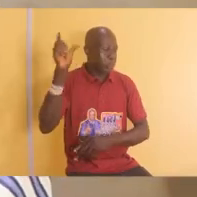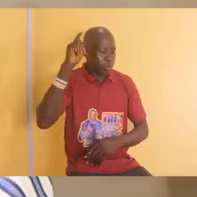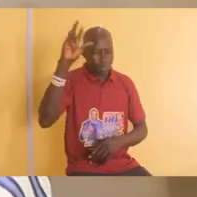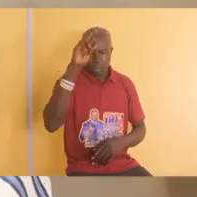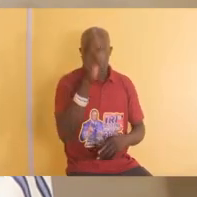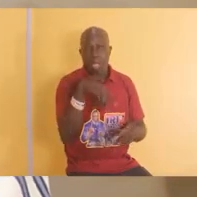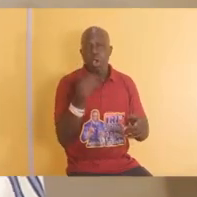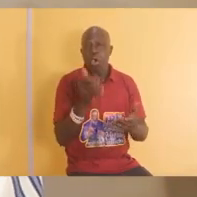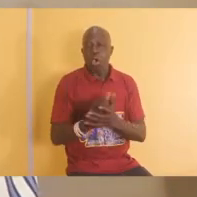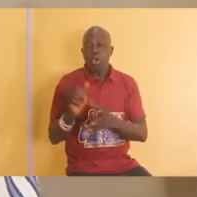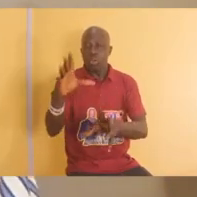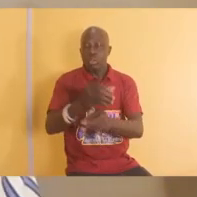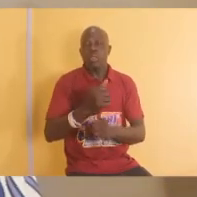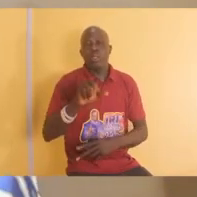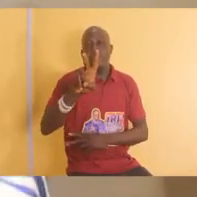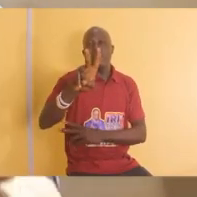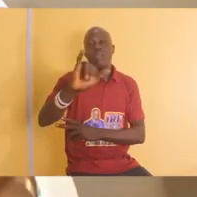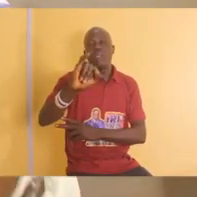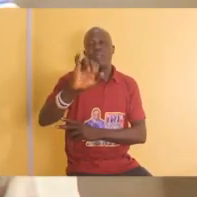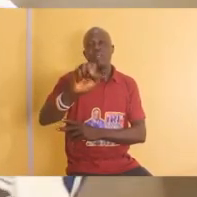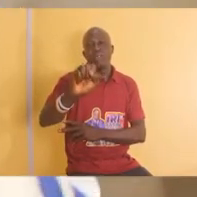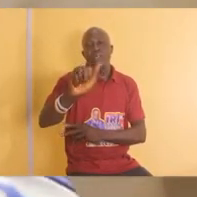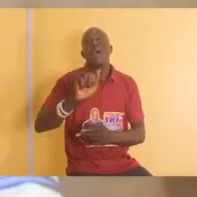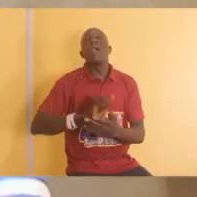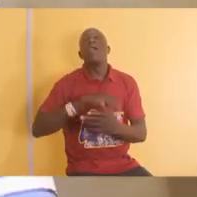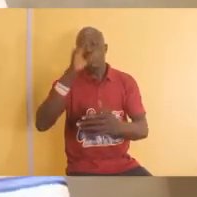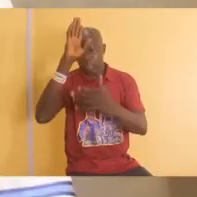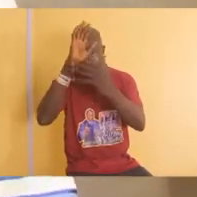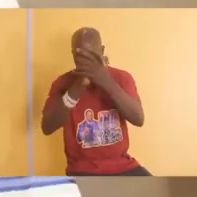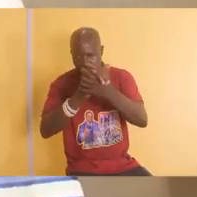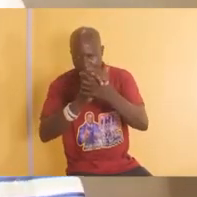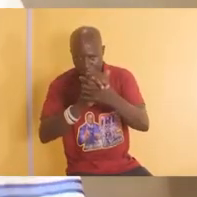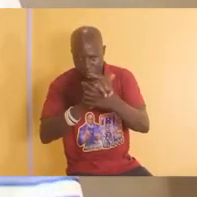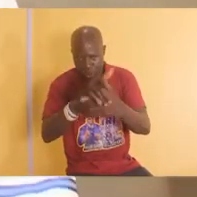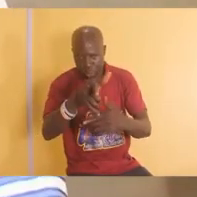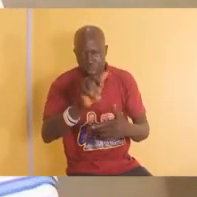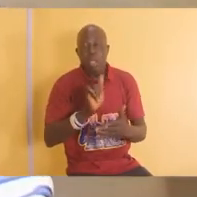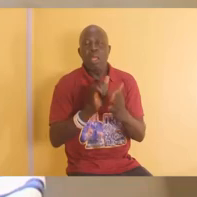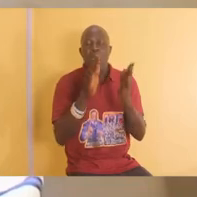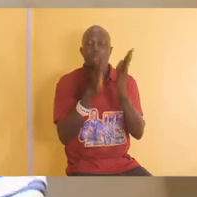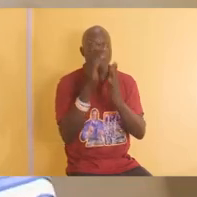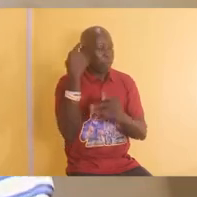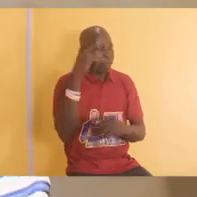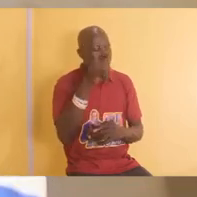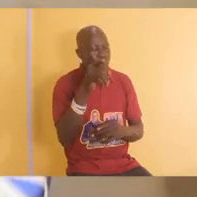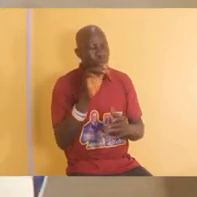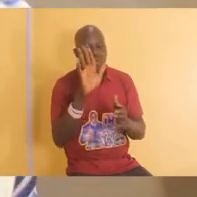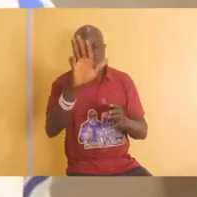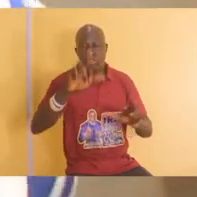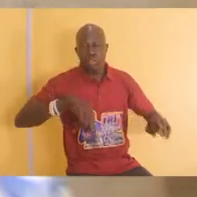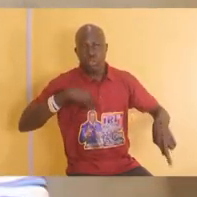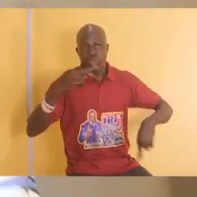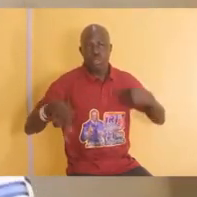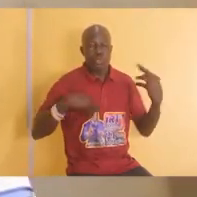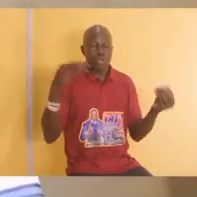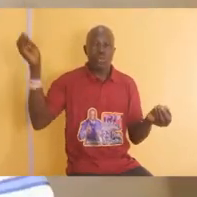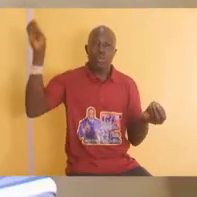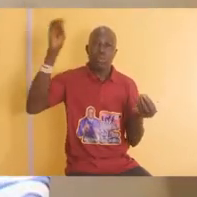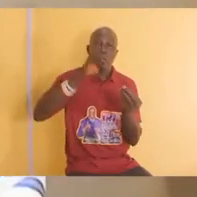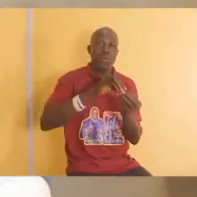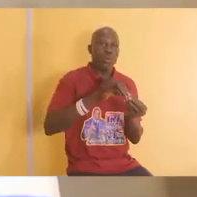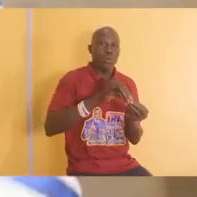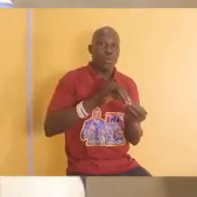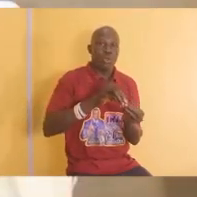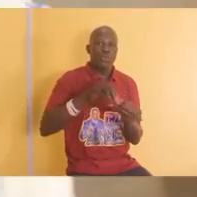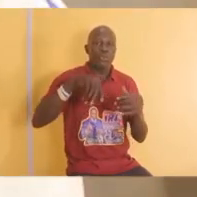is my visa. Whether you just receive your visa. I congratulate you. Won e gbadura fun you. And I pray for you. Ayo ra ma po sori oruko Jesus. Your